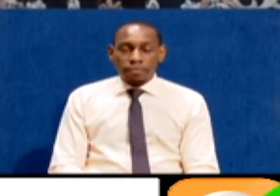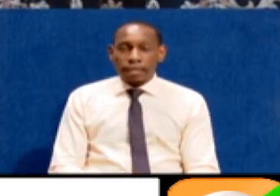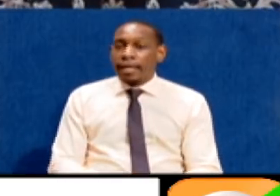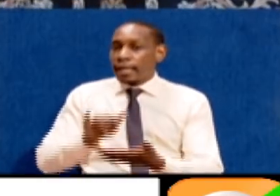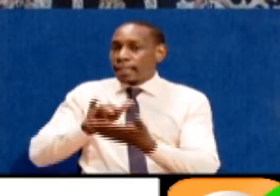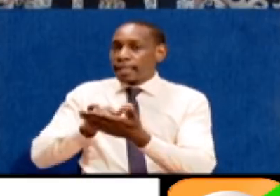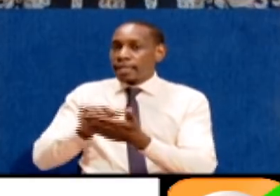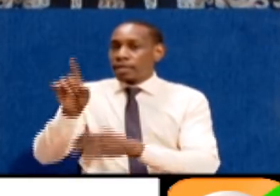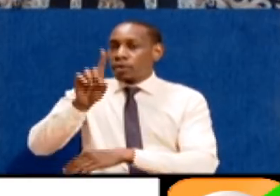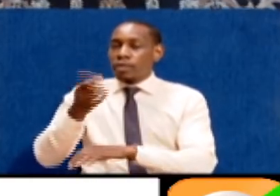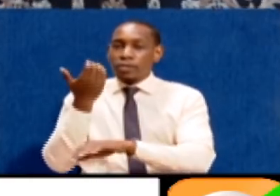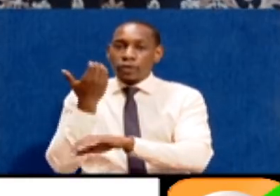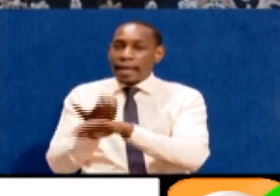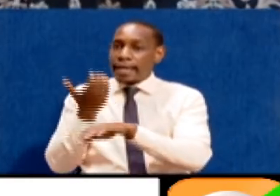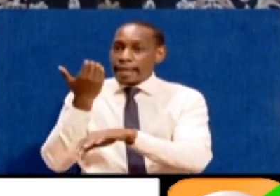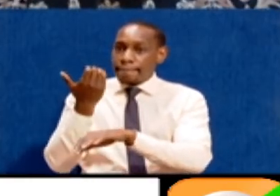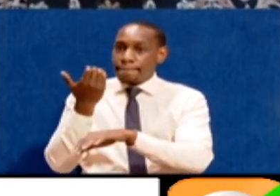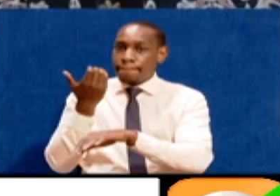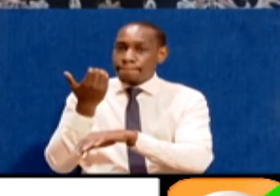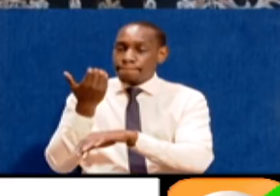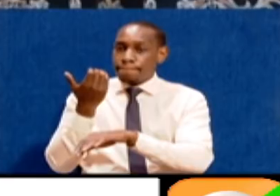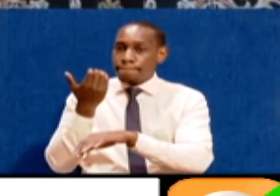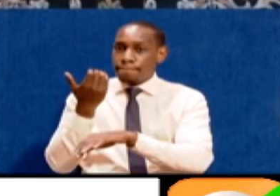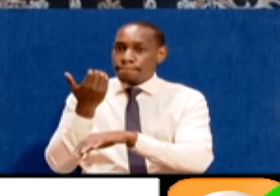That's a difficult question, but